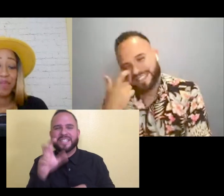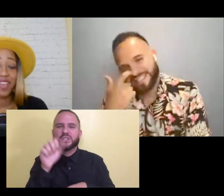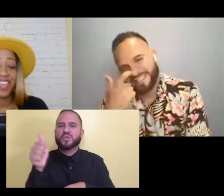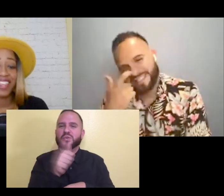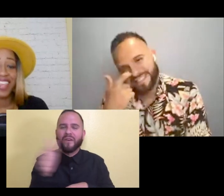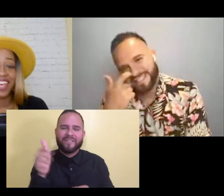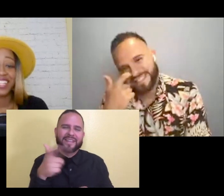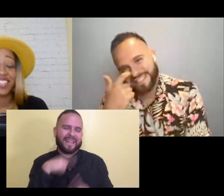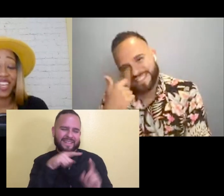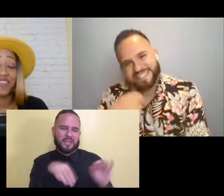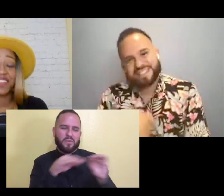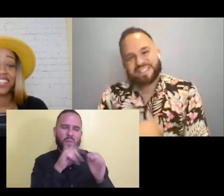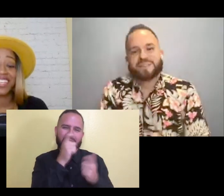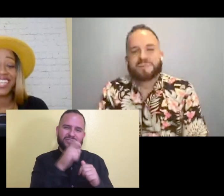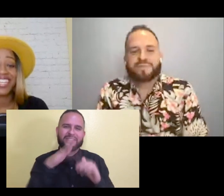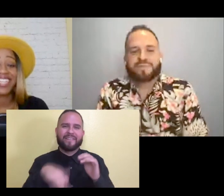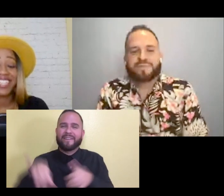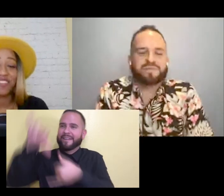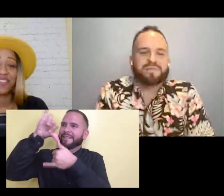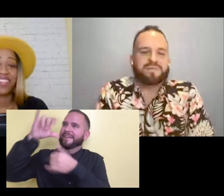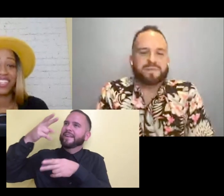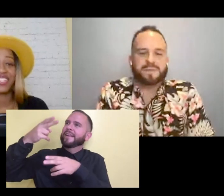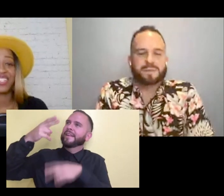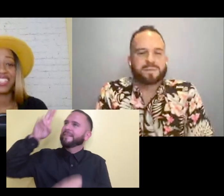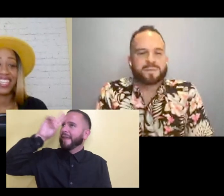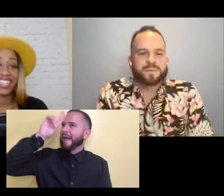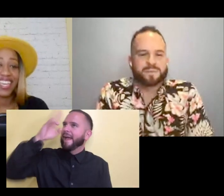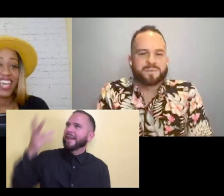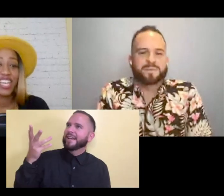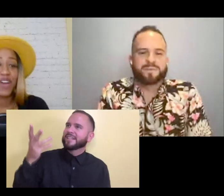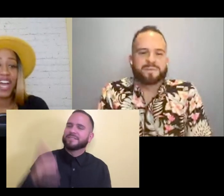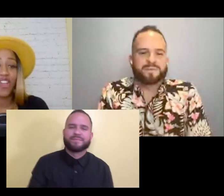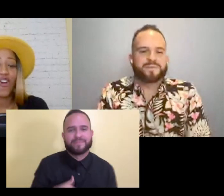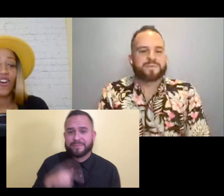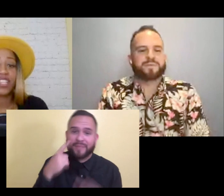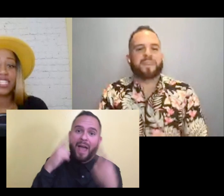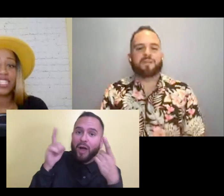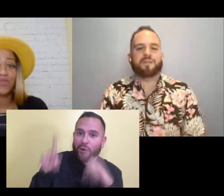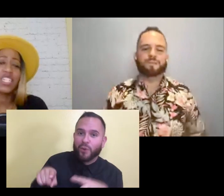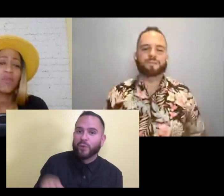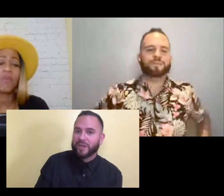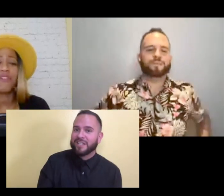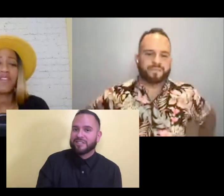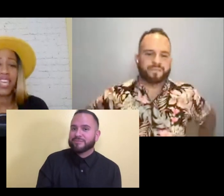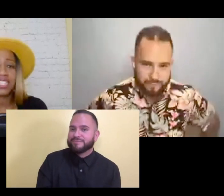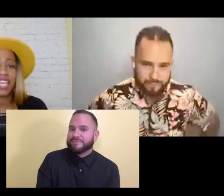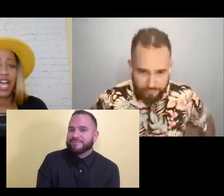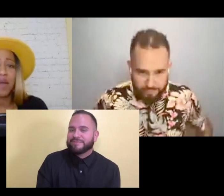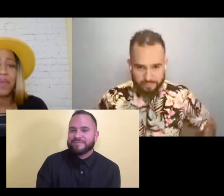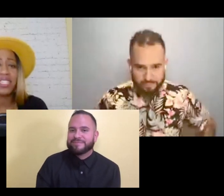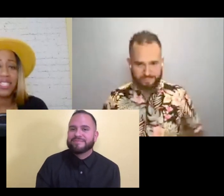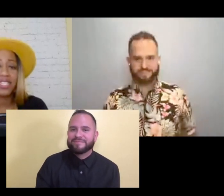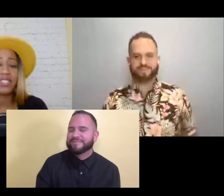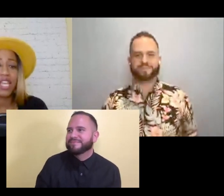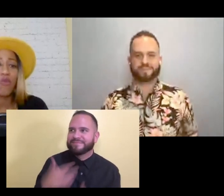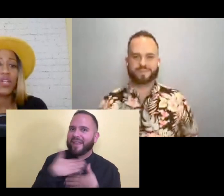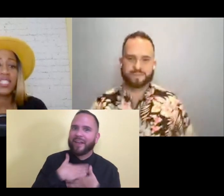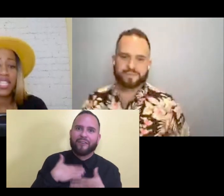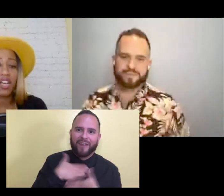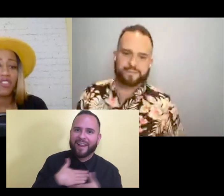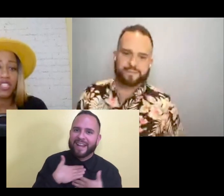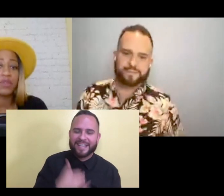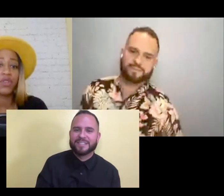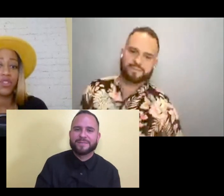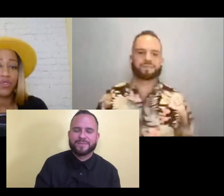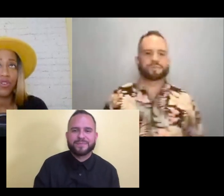Same here. That is definitely entertaining. So out of all the cities, well, actually, before I even get into that, how many cities, like what